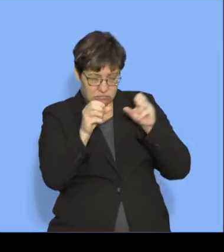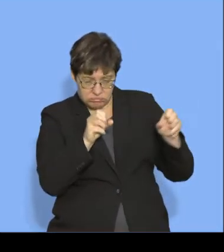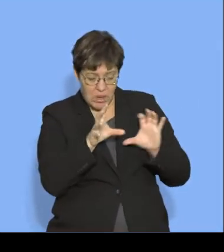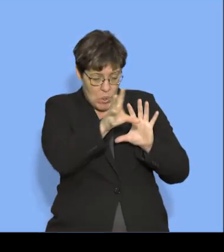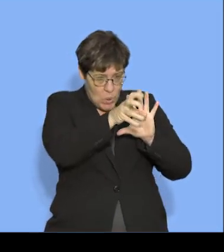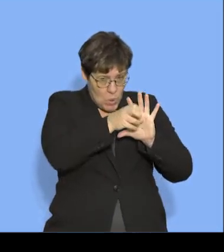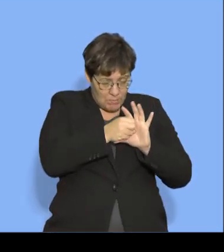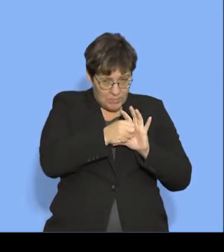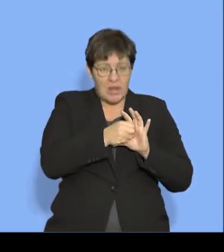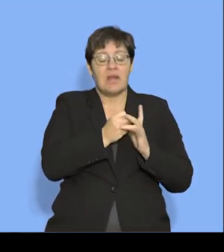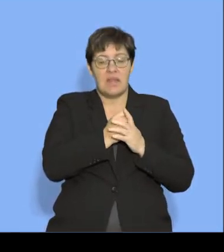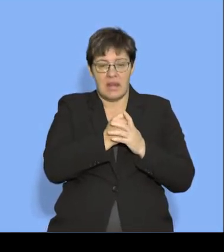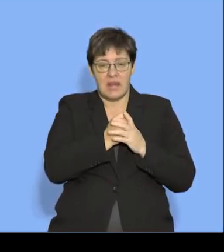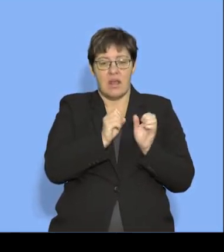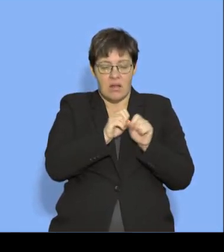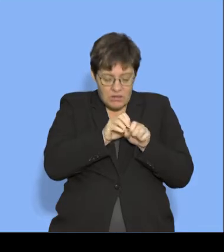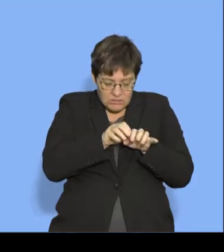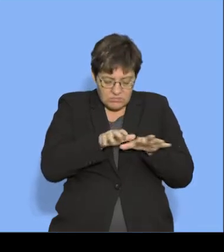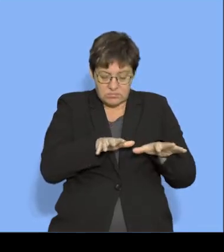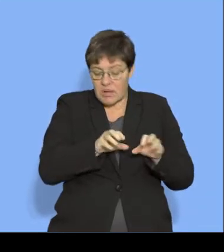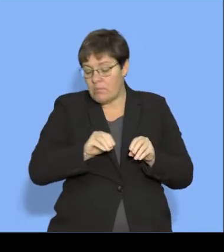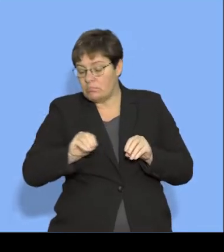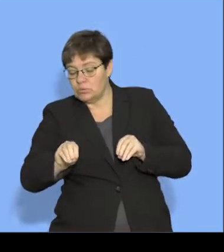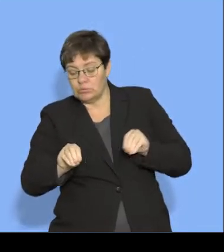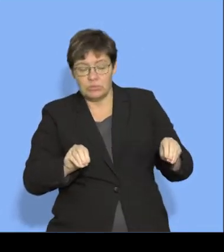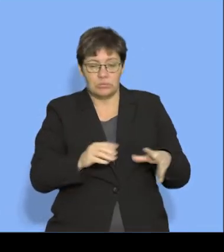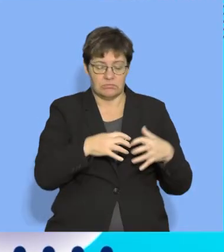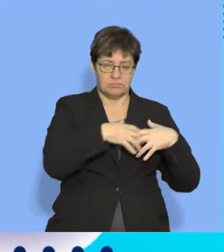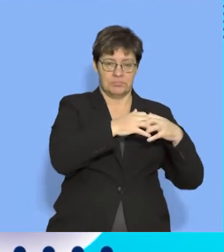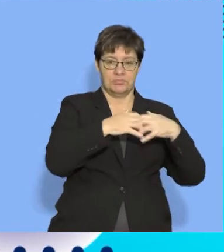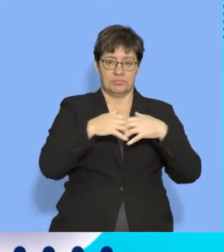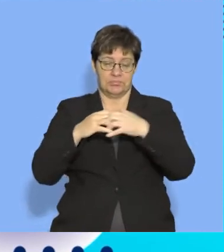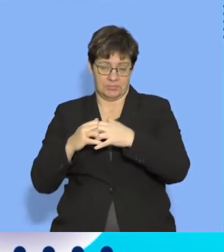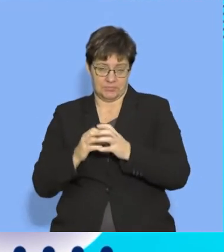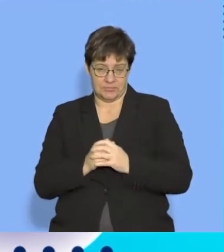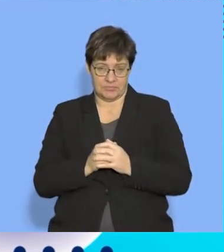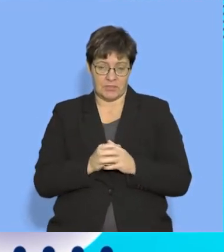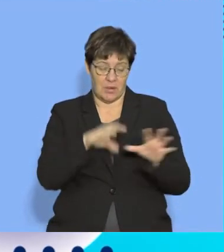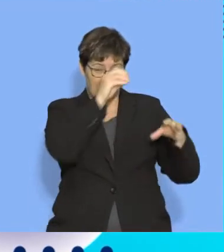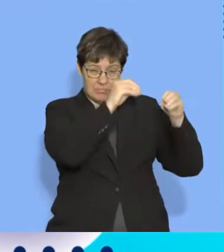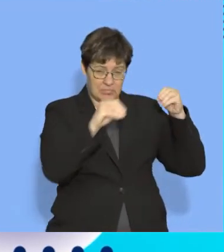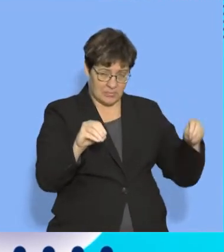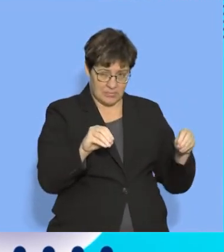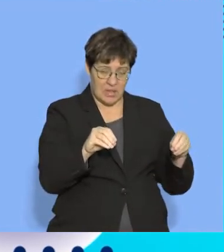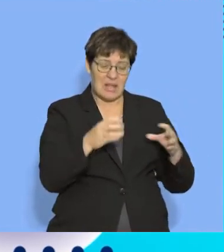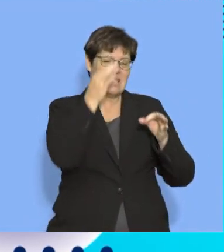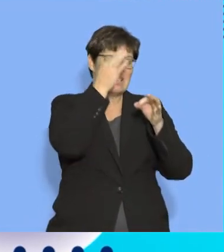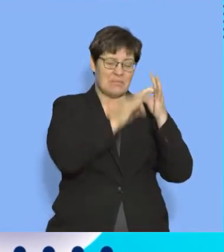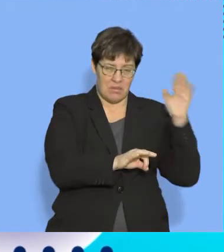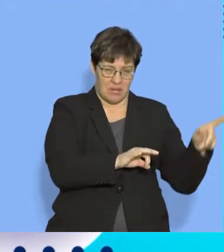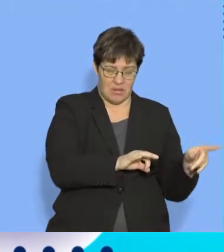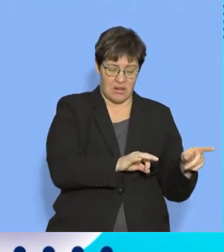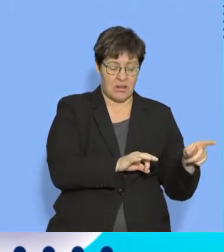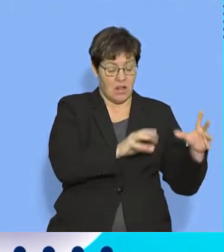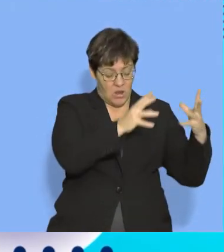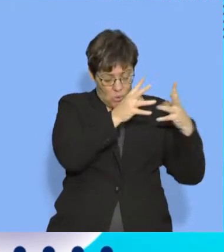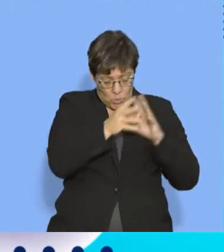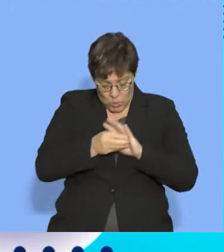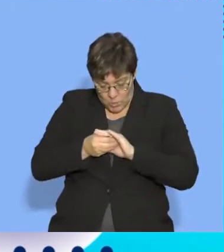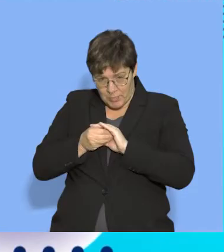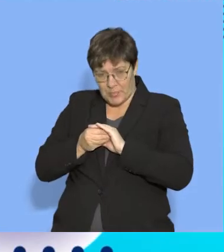then assimilating would be to put things together. So things are broken down into their simplest forms, they're